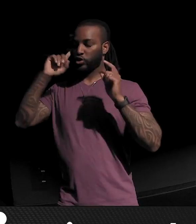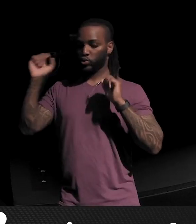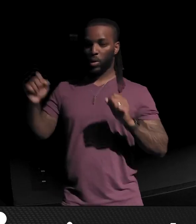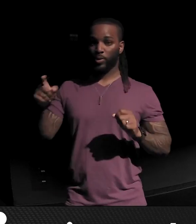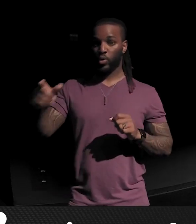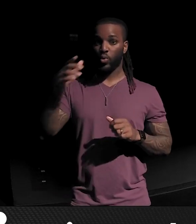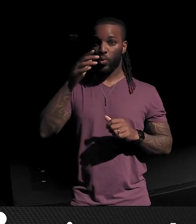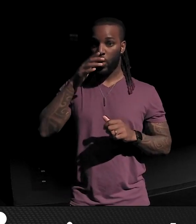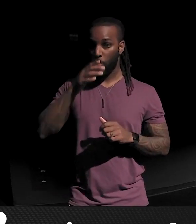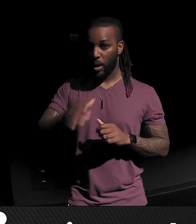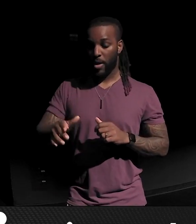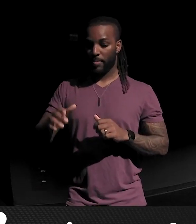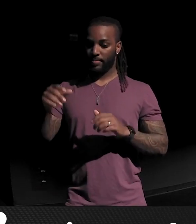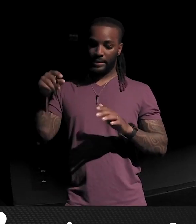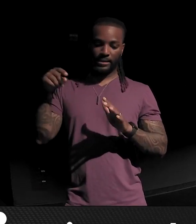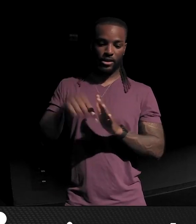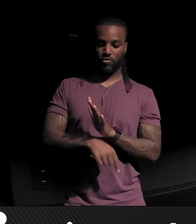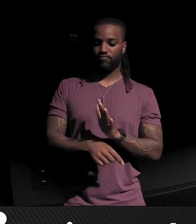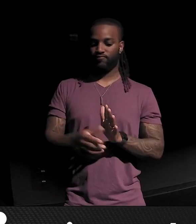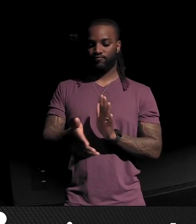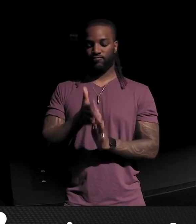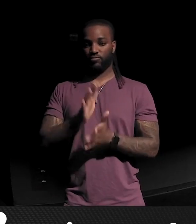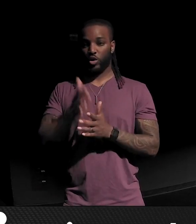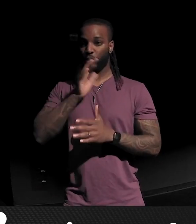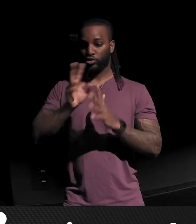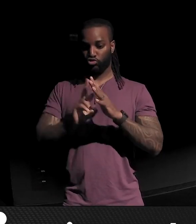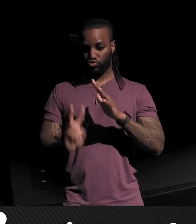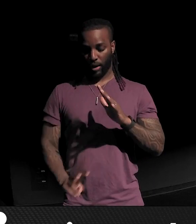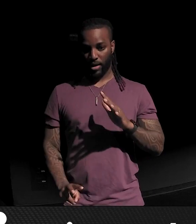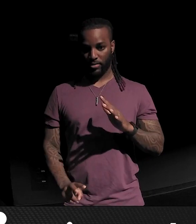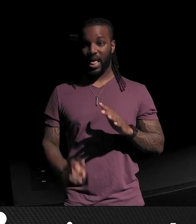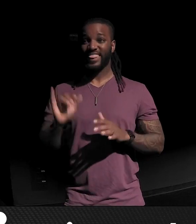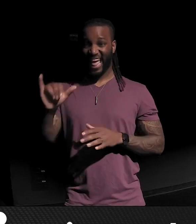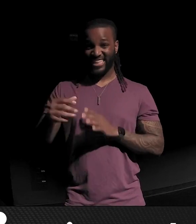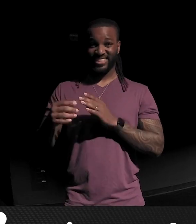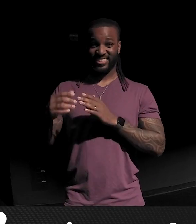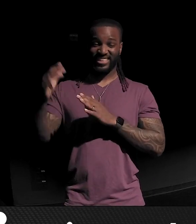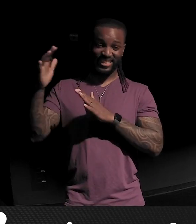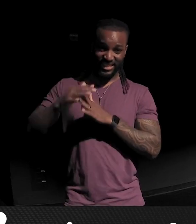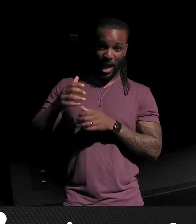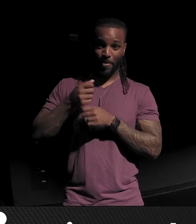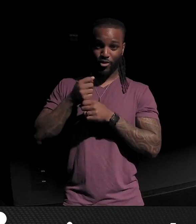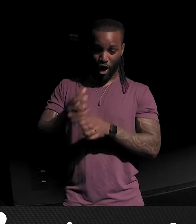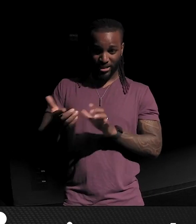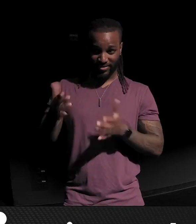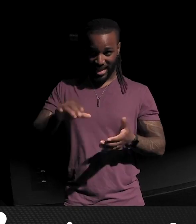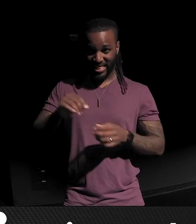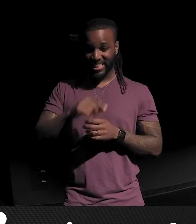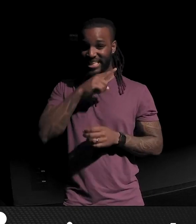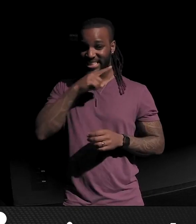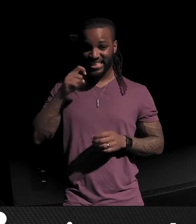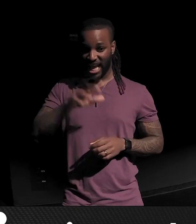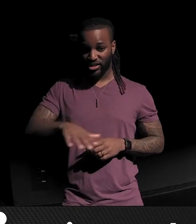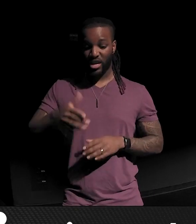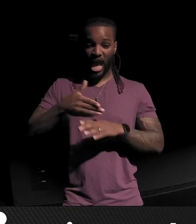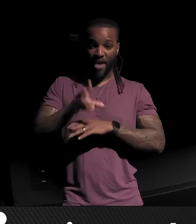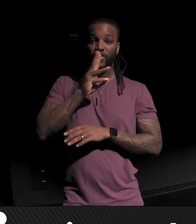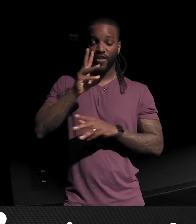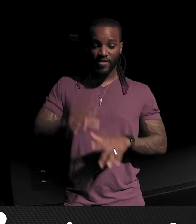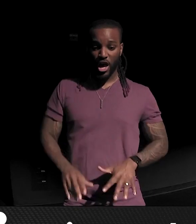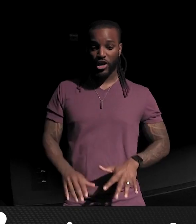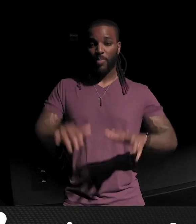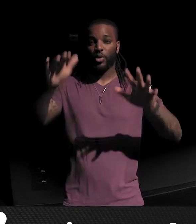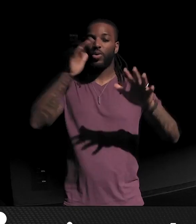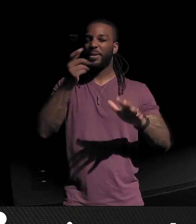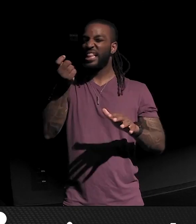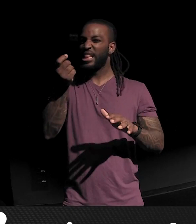utterly killed, destroyed. You'll drown in it. And that's the leading cause of death in a desert. And after the flood comes through, there'll be a little bit of water